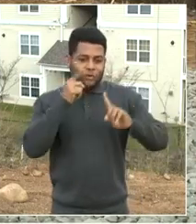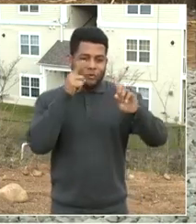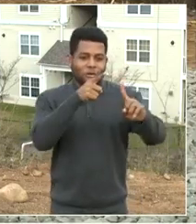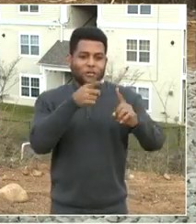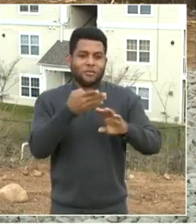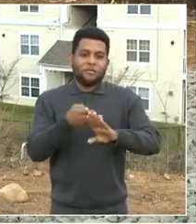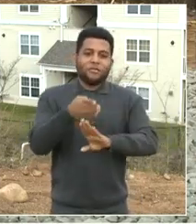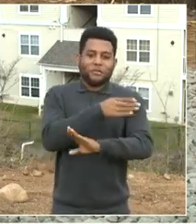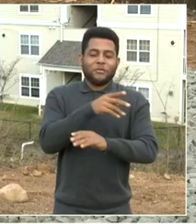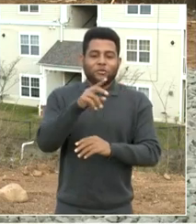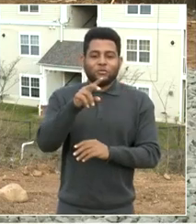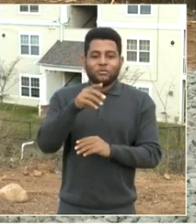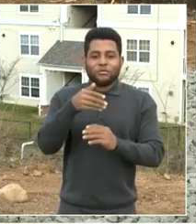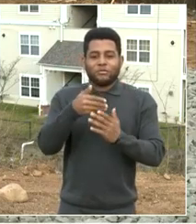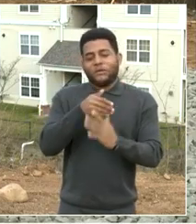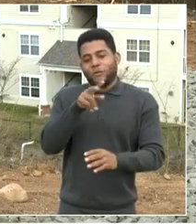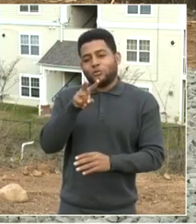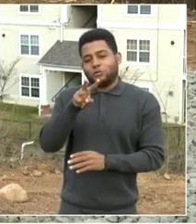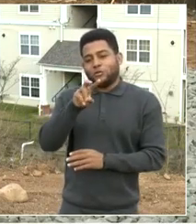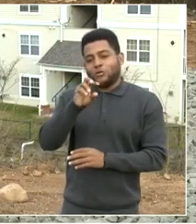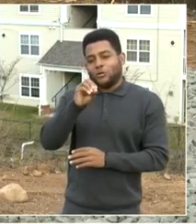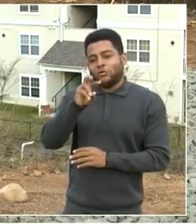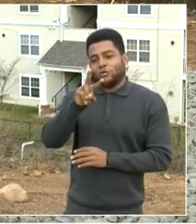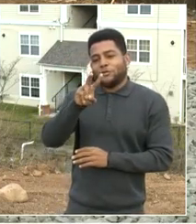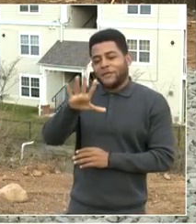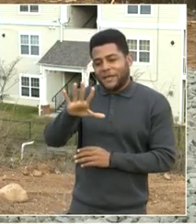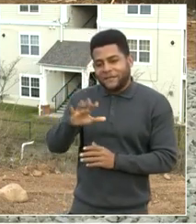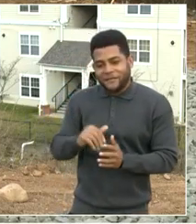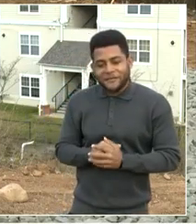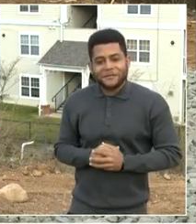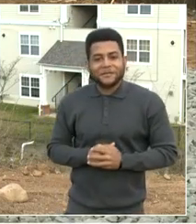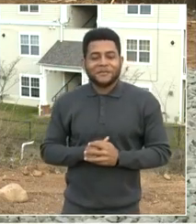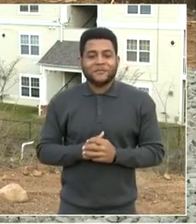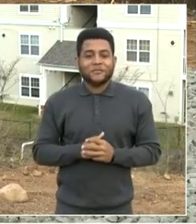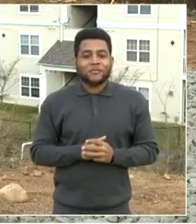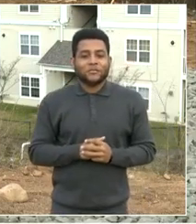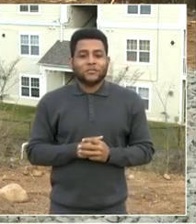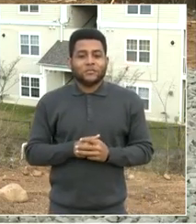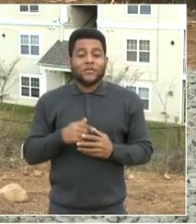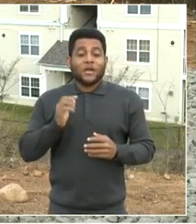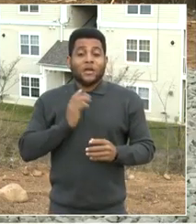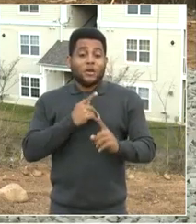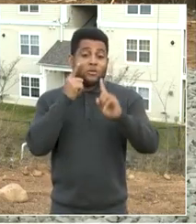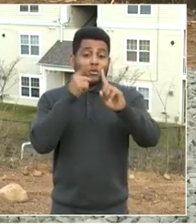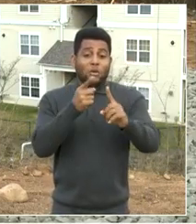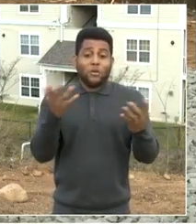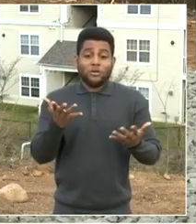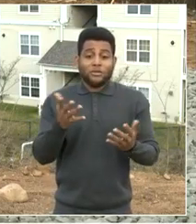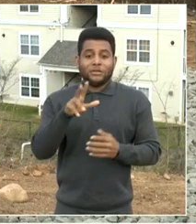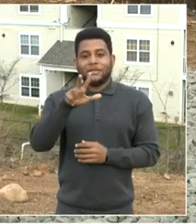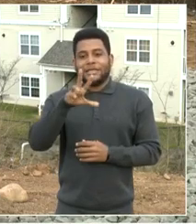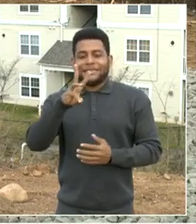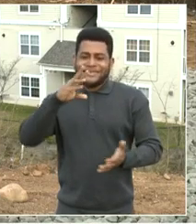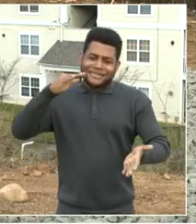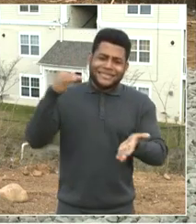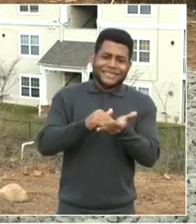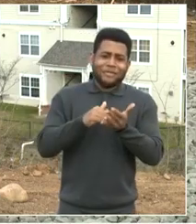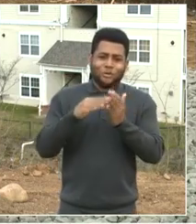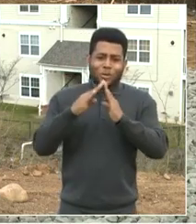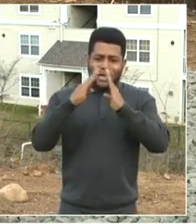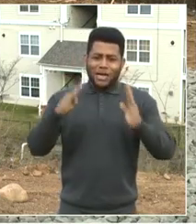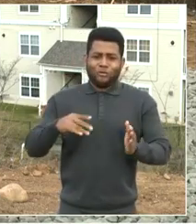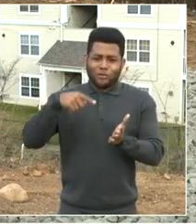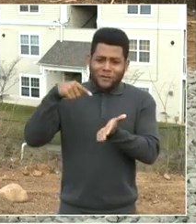D.C. government is on a mission to build 36,000 new homes by 2025, with